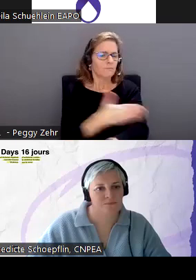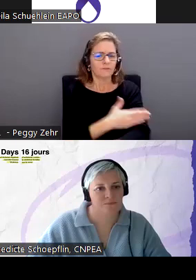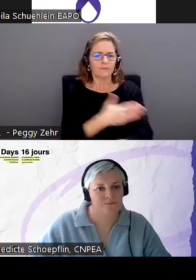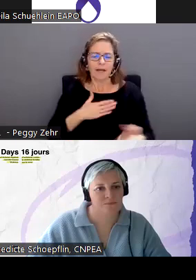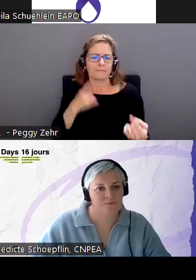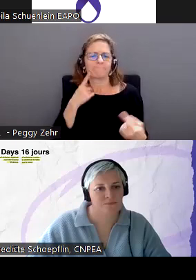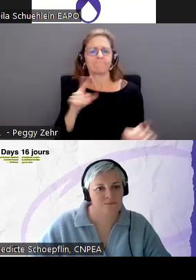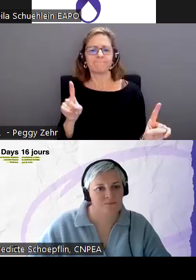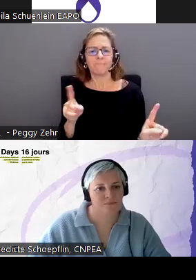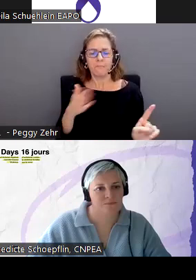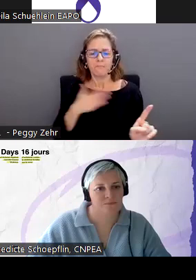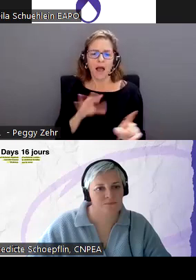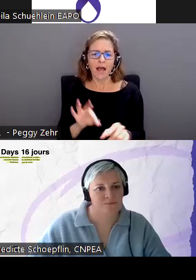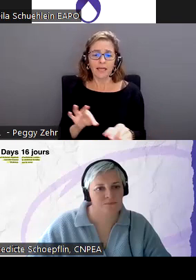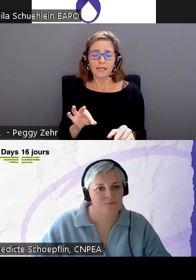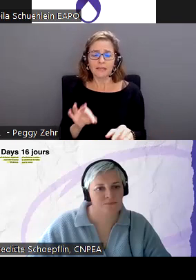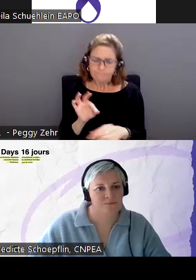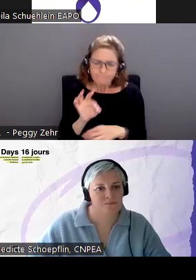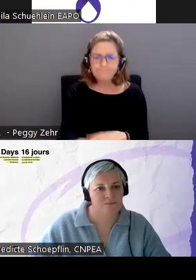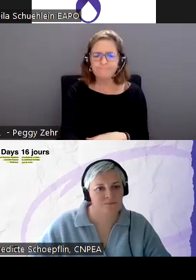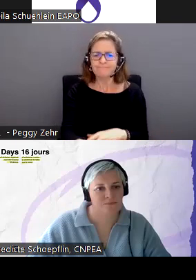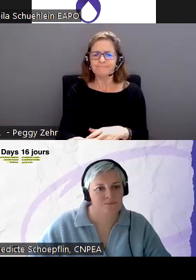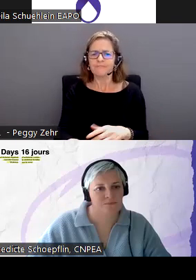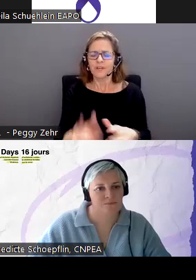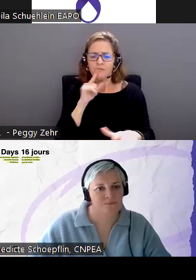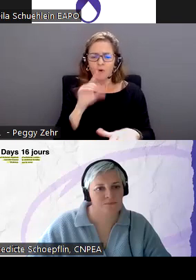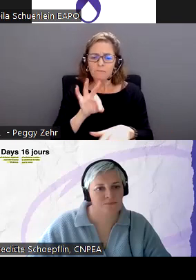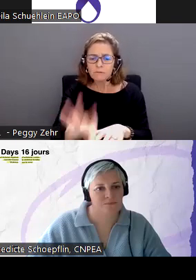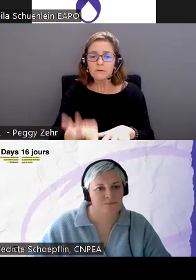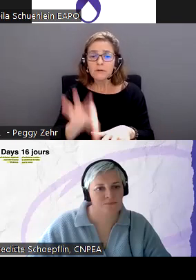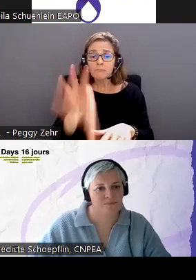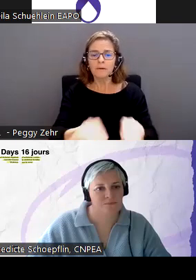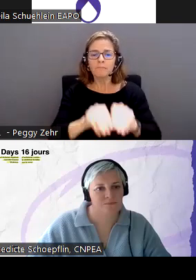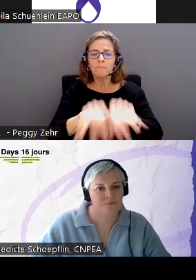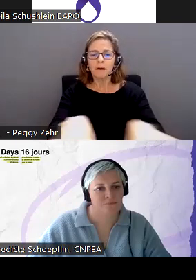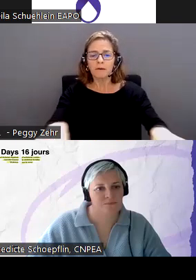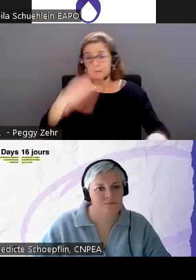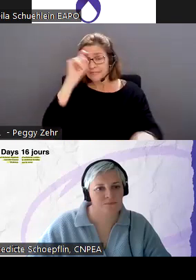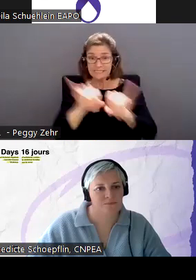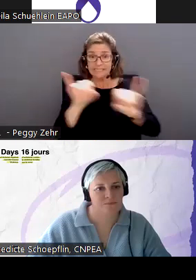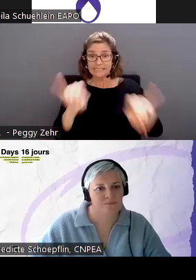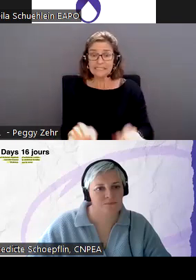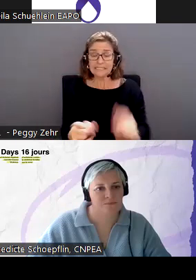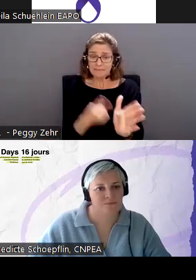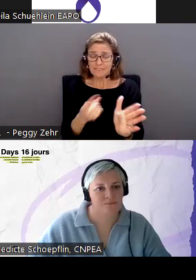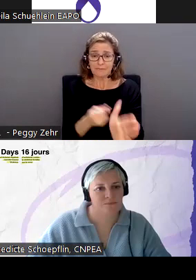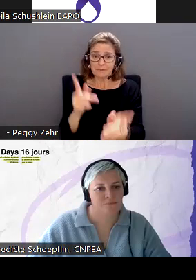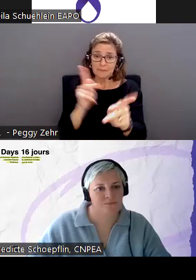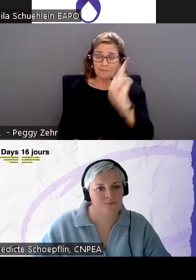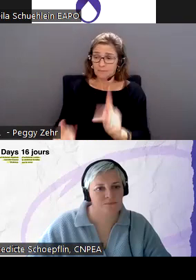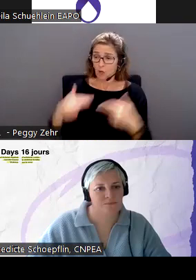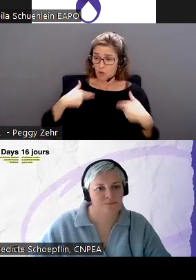my autonomy to work in a system that is largely dehumanizing? So these are the 4